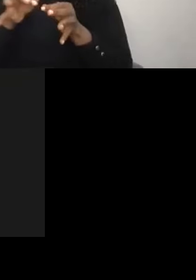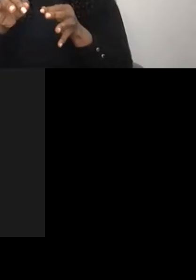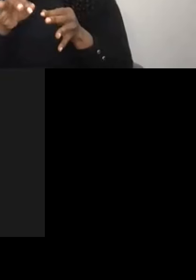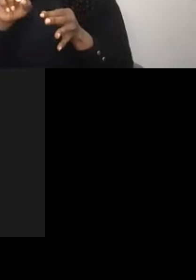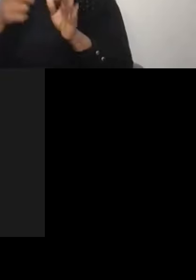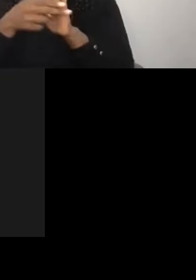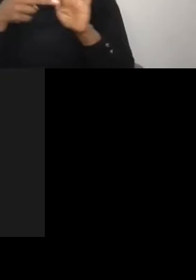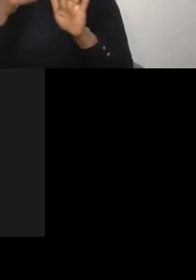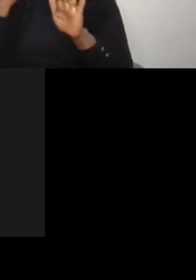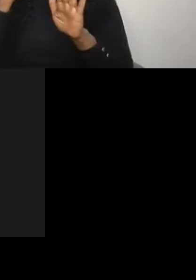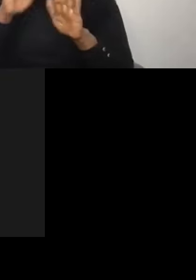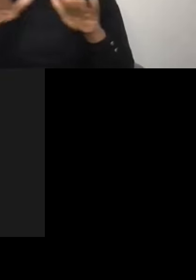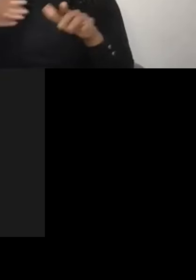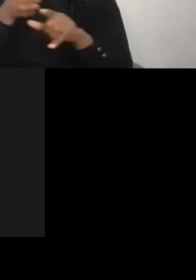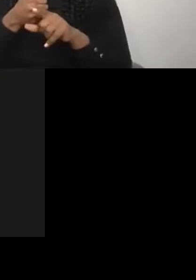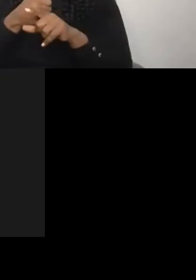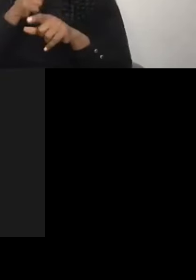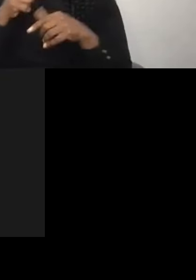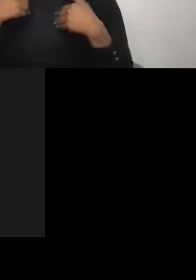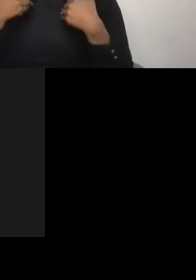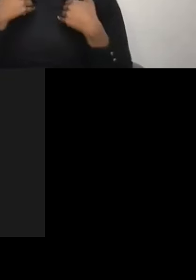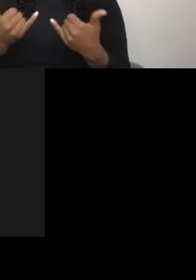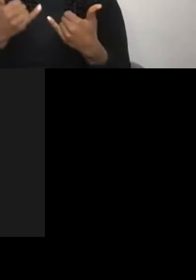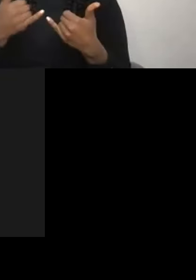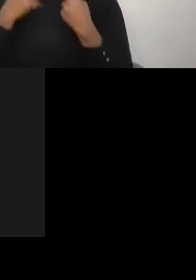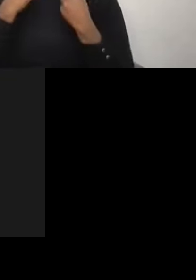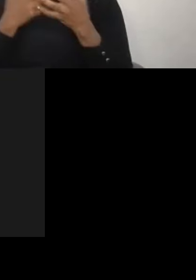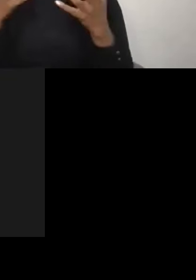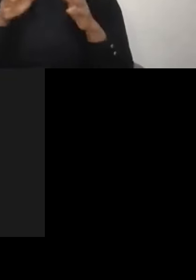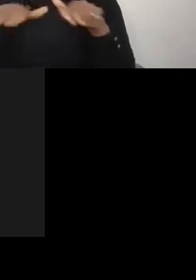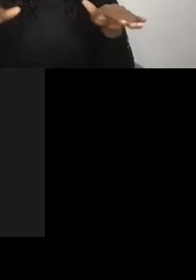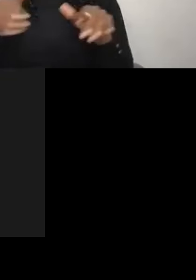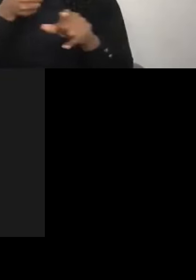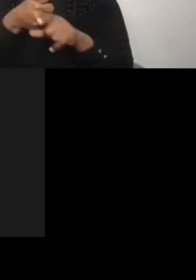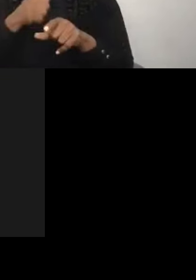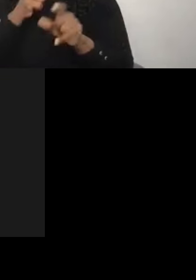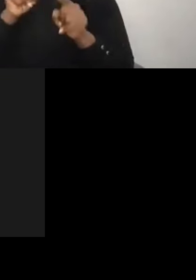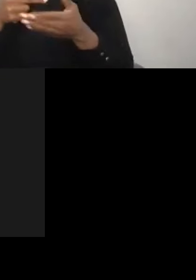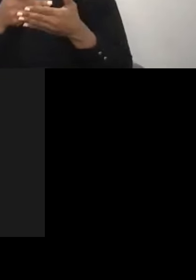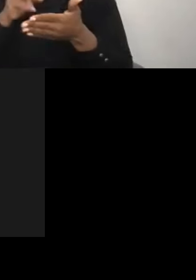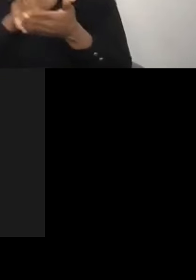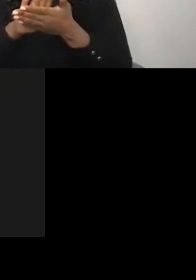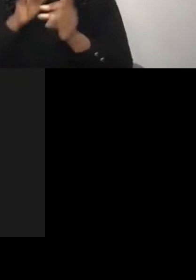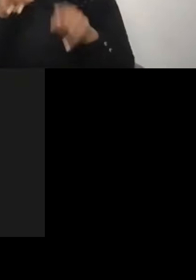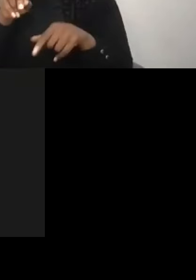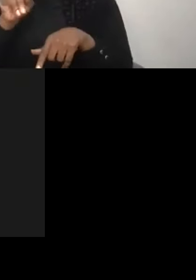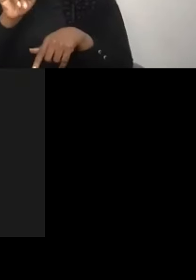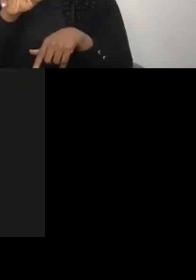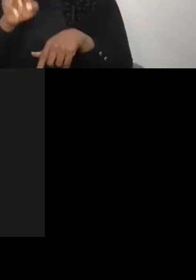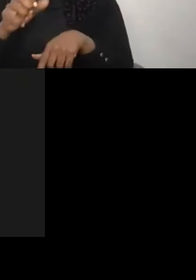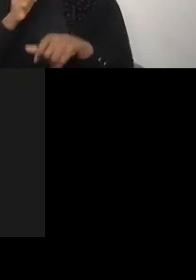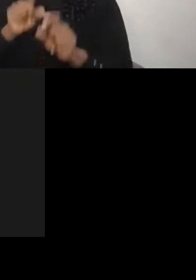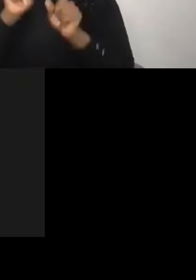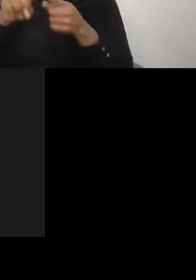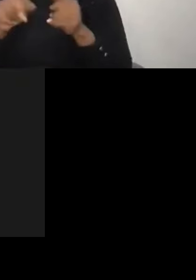diagnosis, especially for children who are young right now. We're seeing a lot of children who didn't go to preschool, who didn't go to daycare, who didn't go